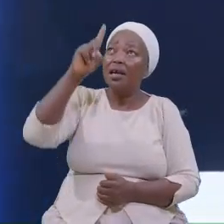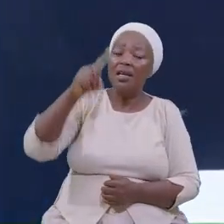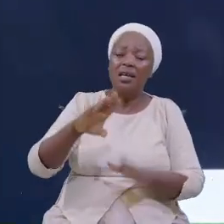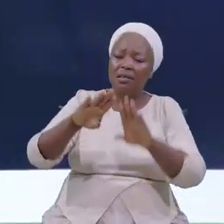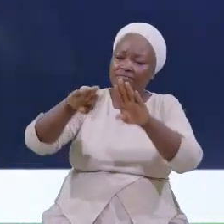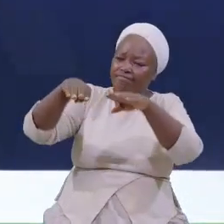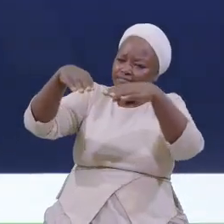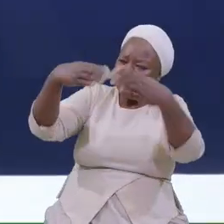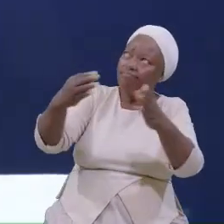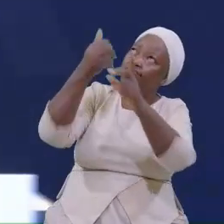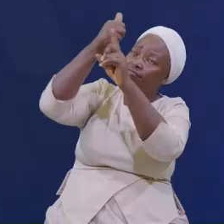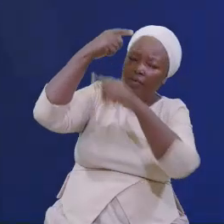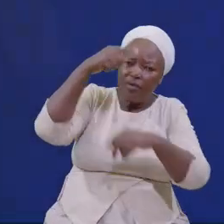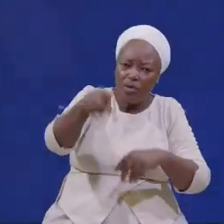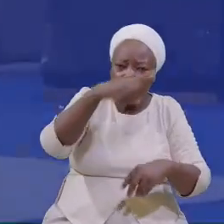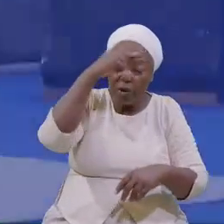you because he loved you.